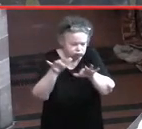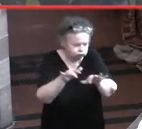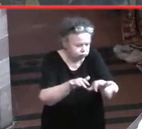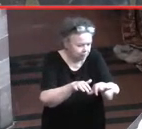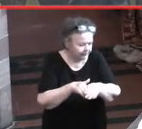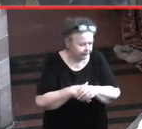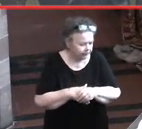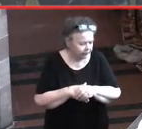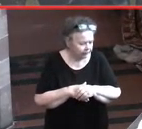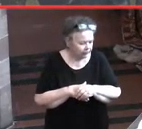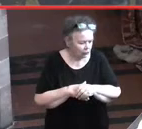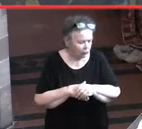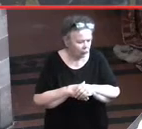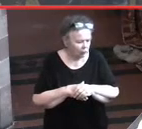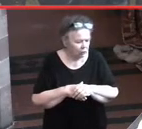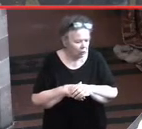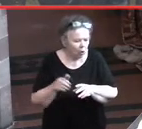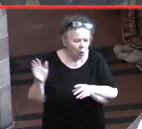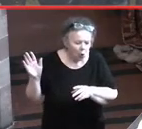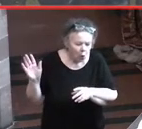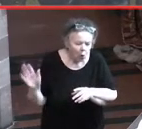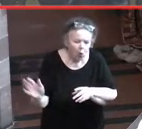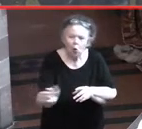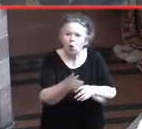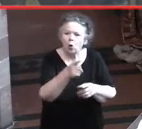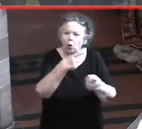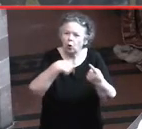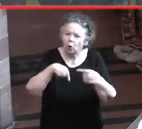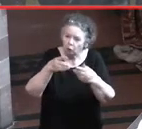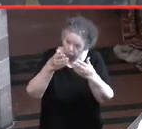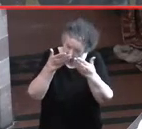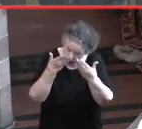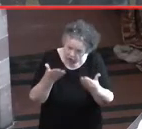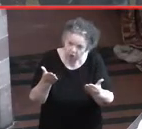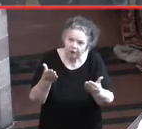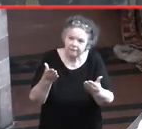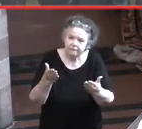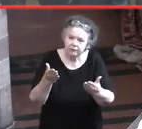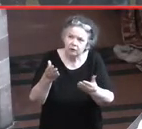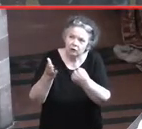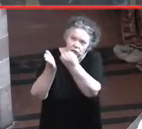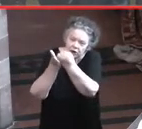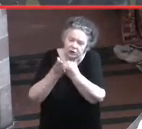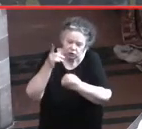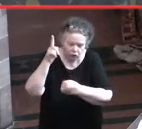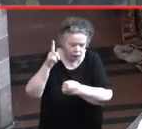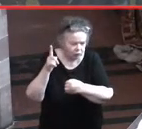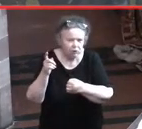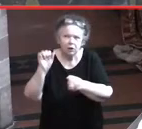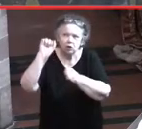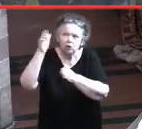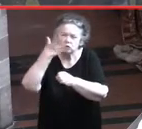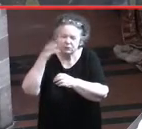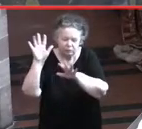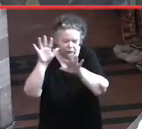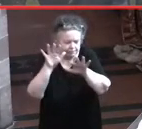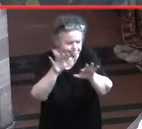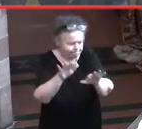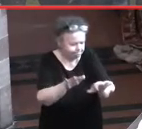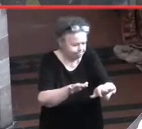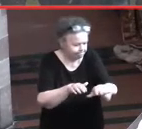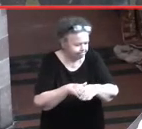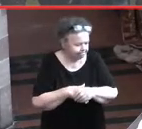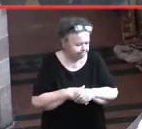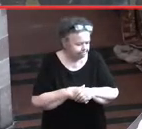Spirit. On all whom they serve in their ministry, gracious God, pour out your